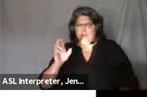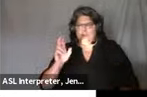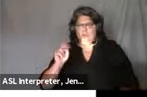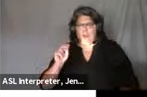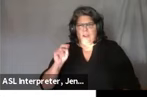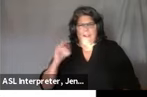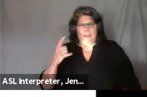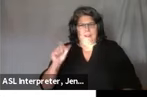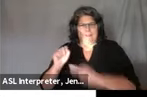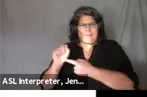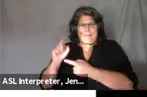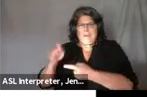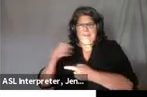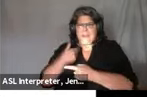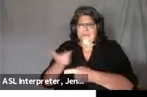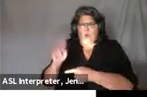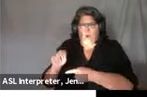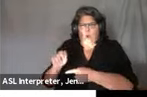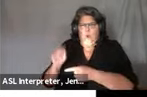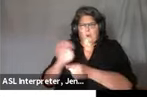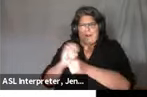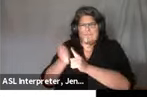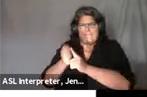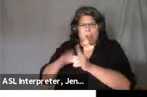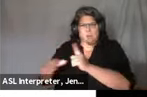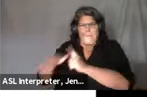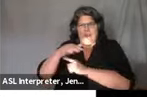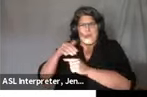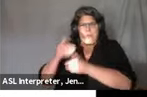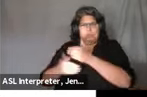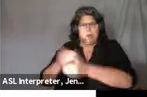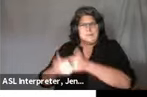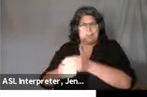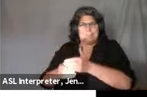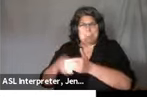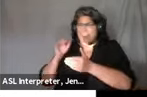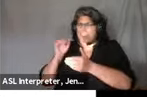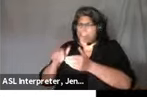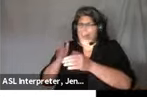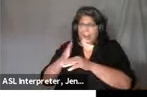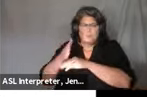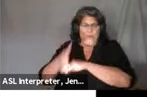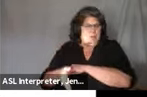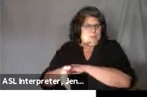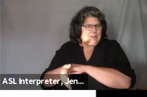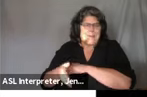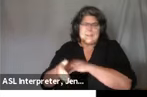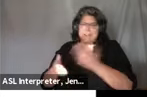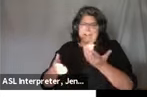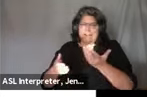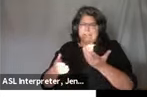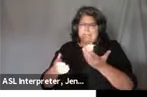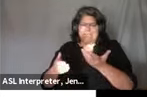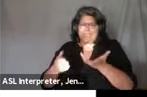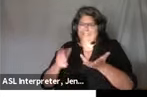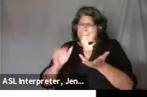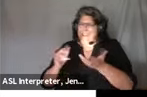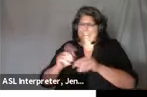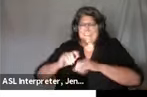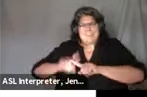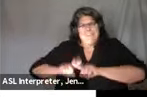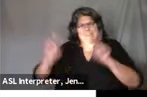process. So basically Jennings Avenue crossing the railroad, that's its own